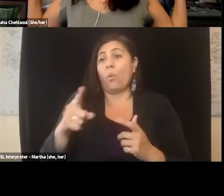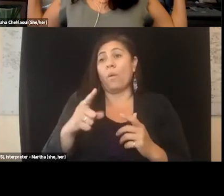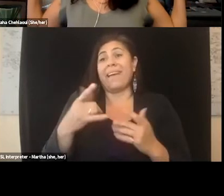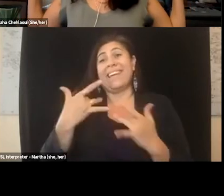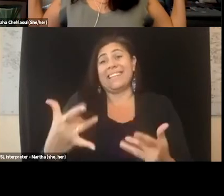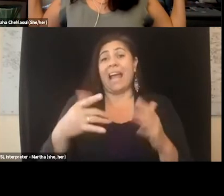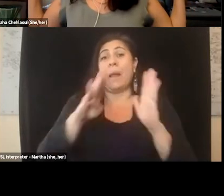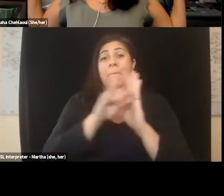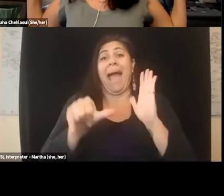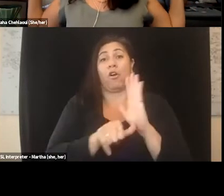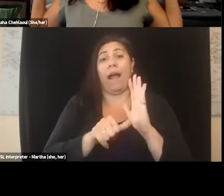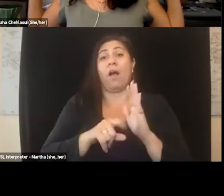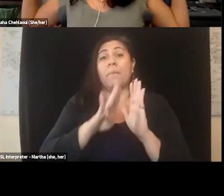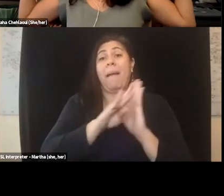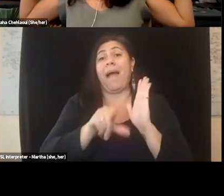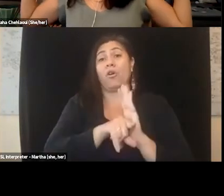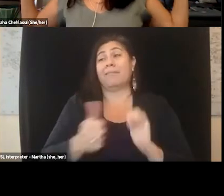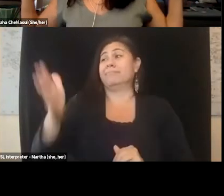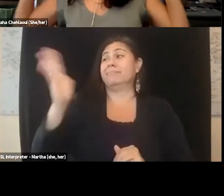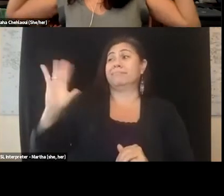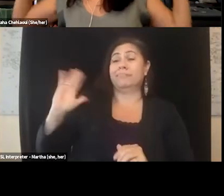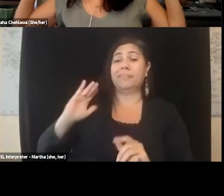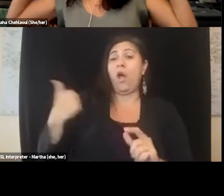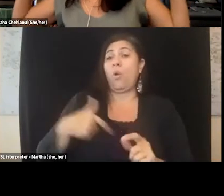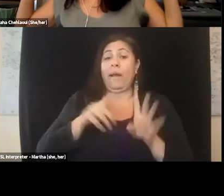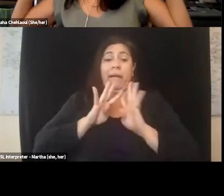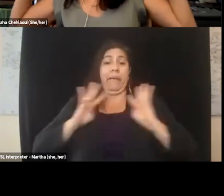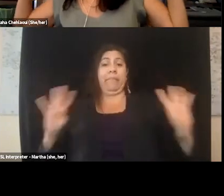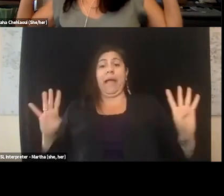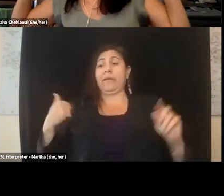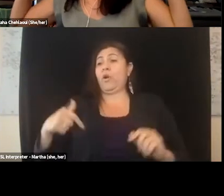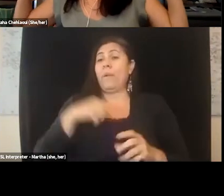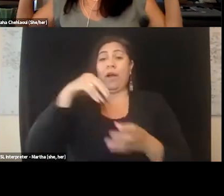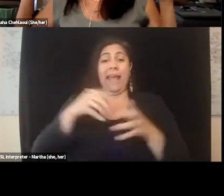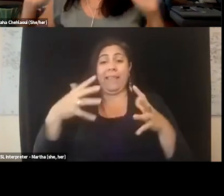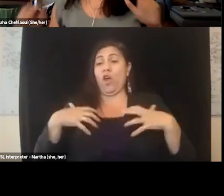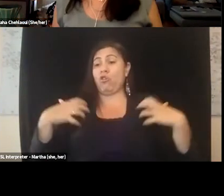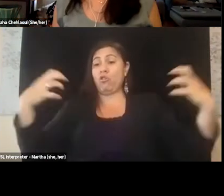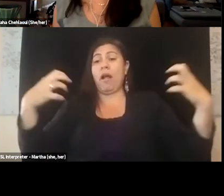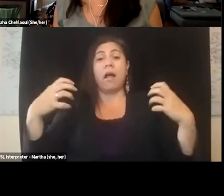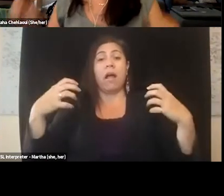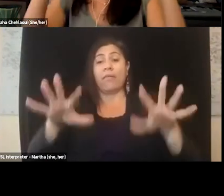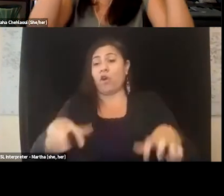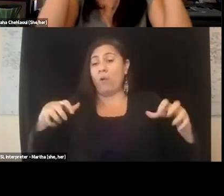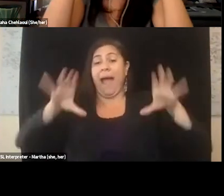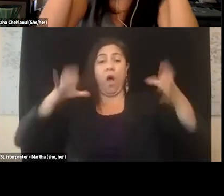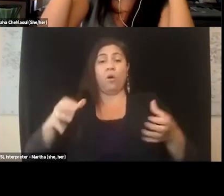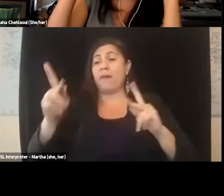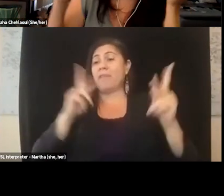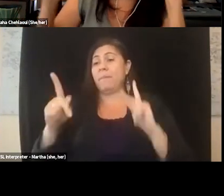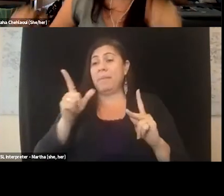often the long shot. We're often the crowd of yelling, angry Arabs in the background. We're often the